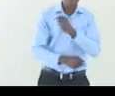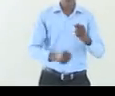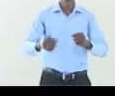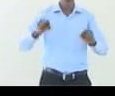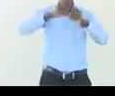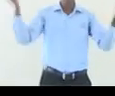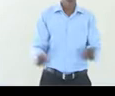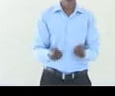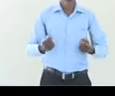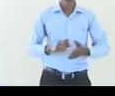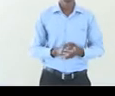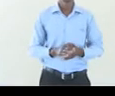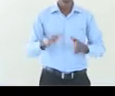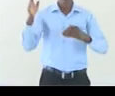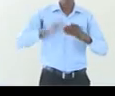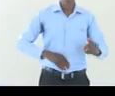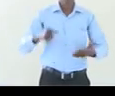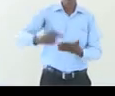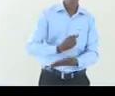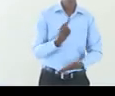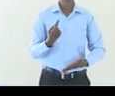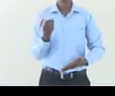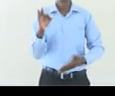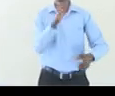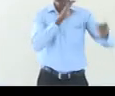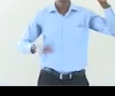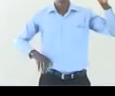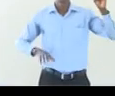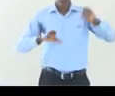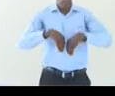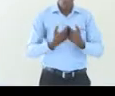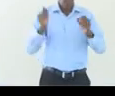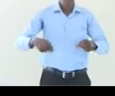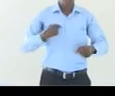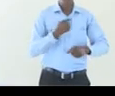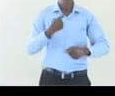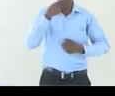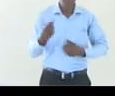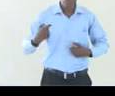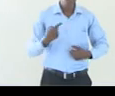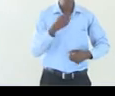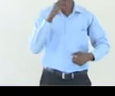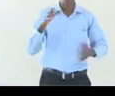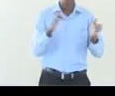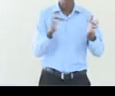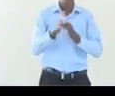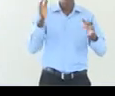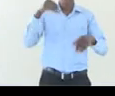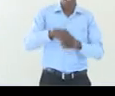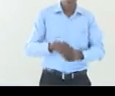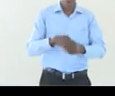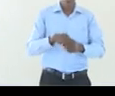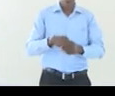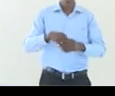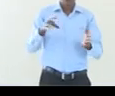is like this? It means we have not embraced the gospel. It's clear to me. It's clear to me that all this noise making all over the place